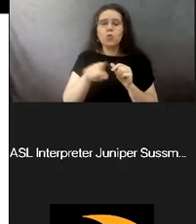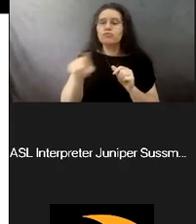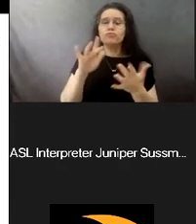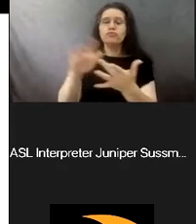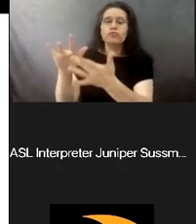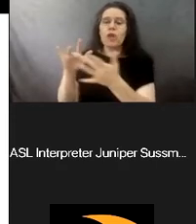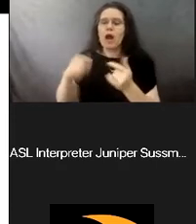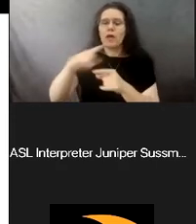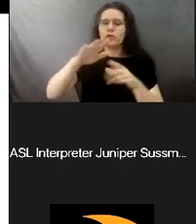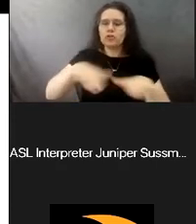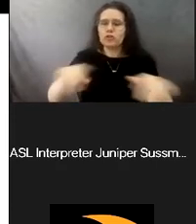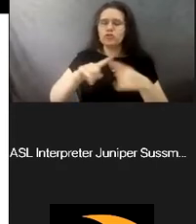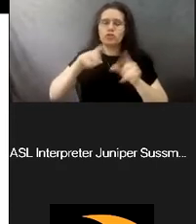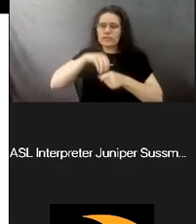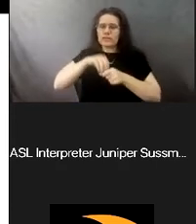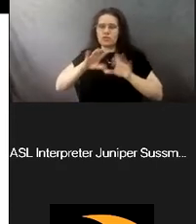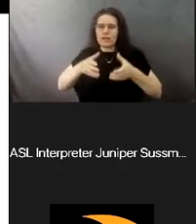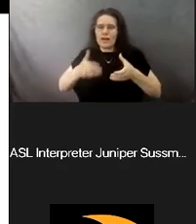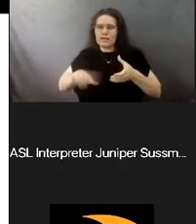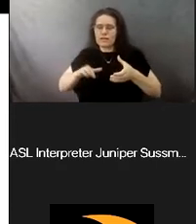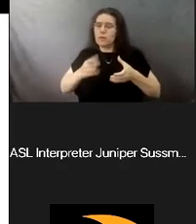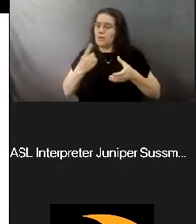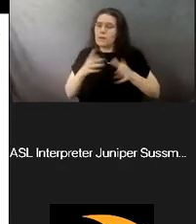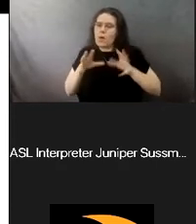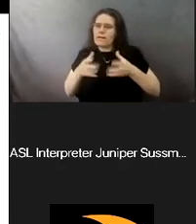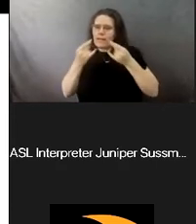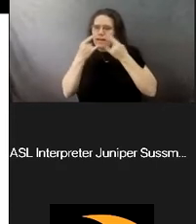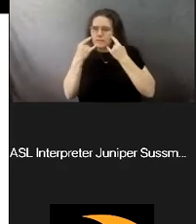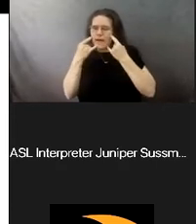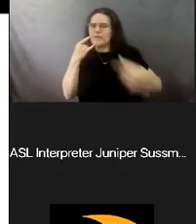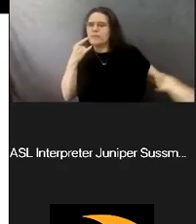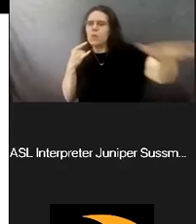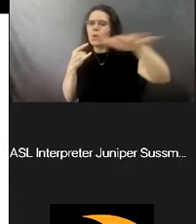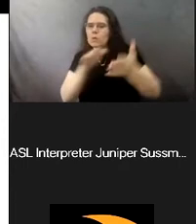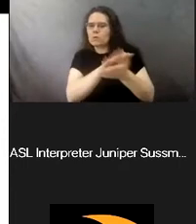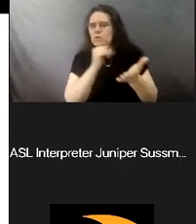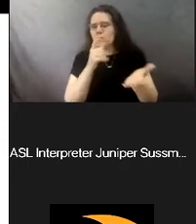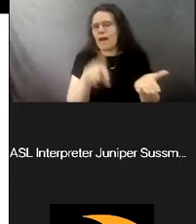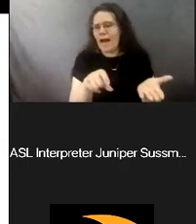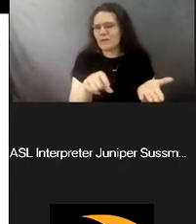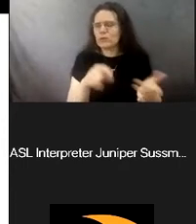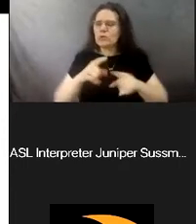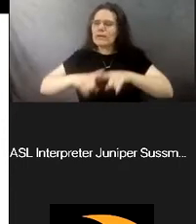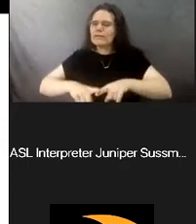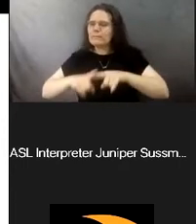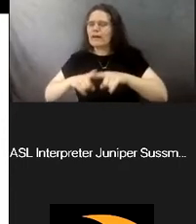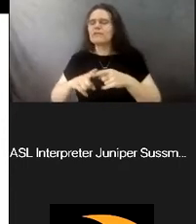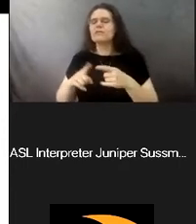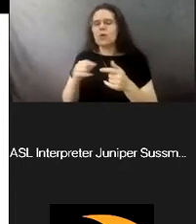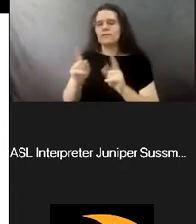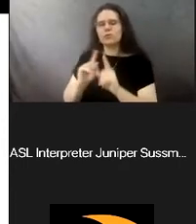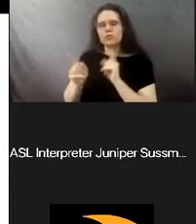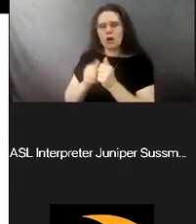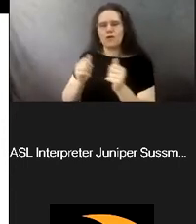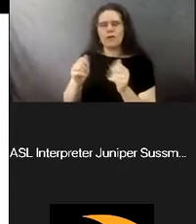is realistic and what's not realistic. I think the other big thing too is making sure that the parents are encouraged to have early conversations with the